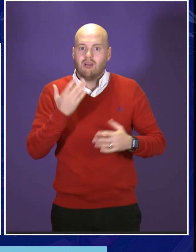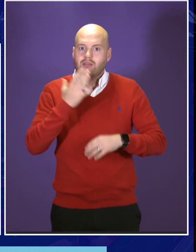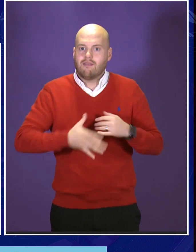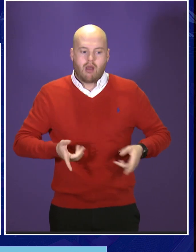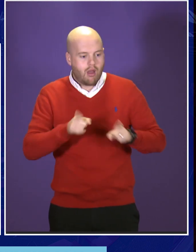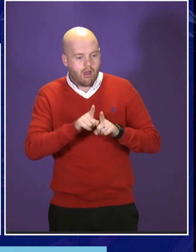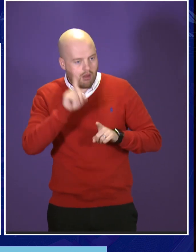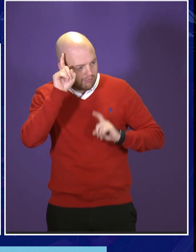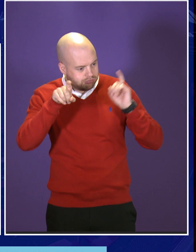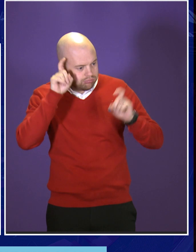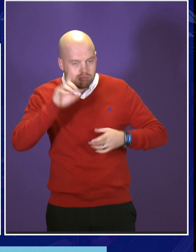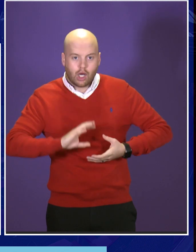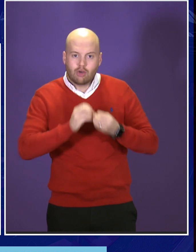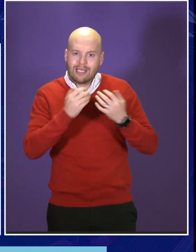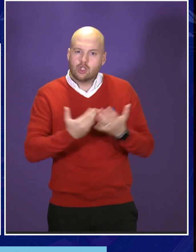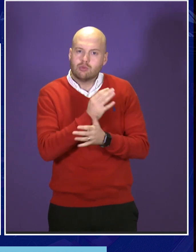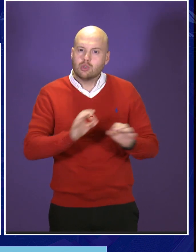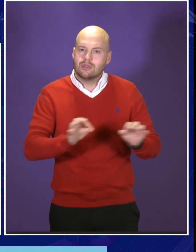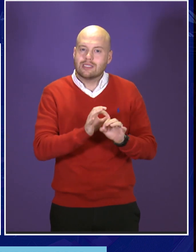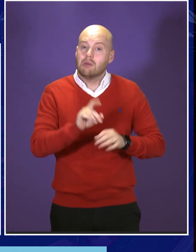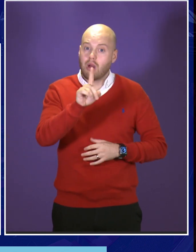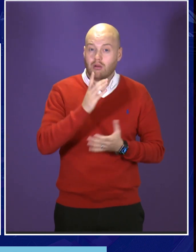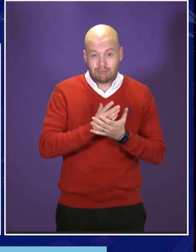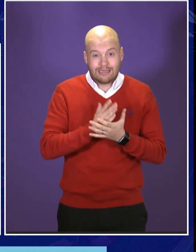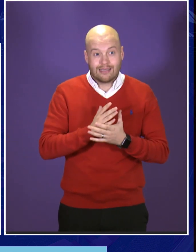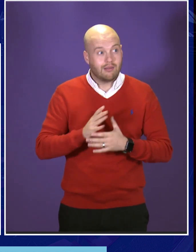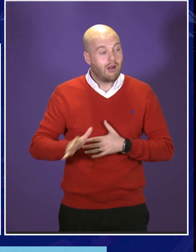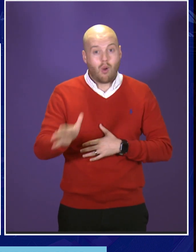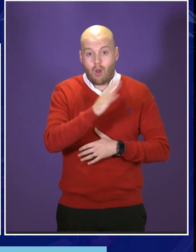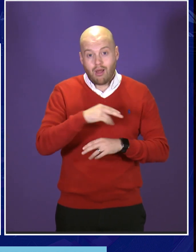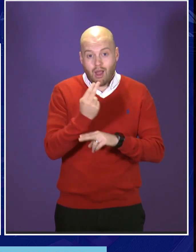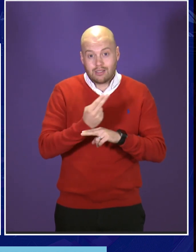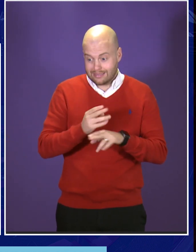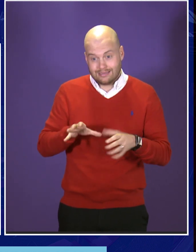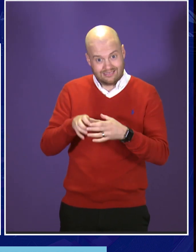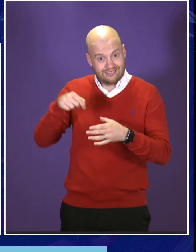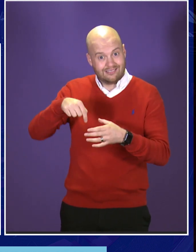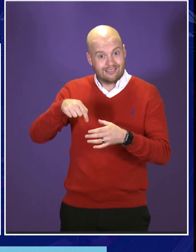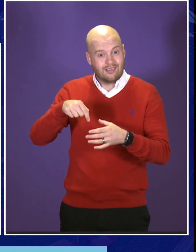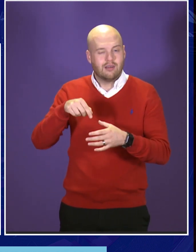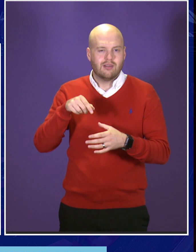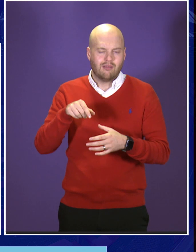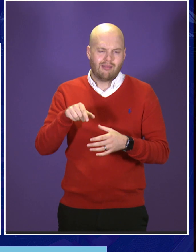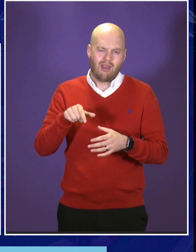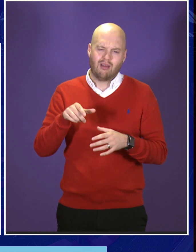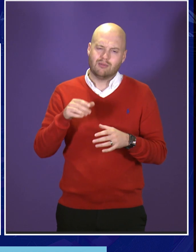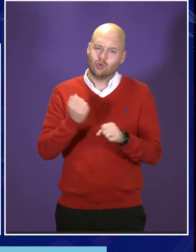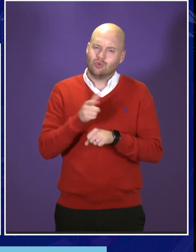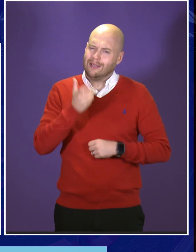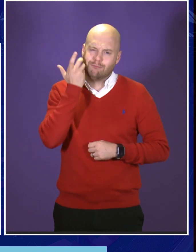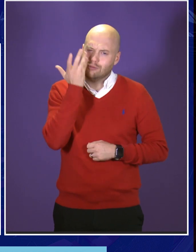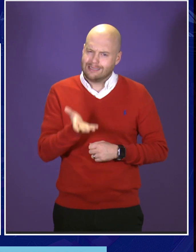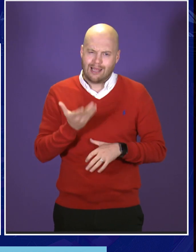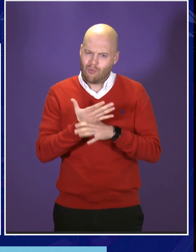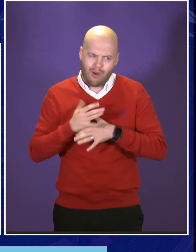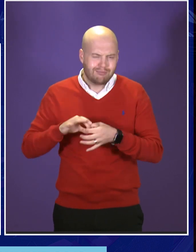each other's honor. Yet this is what they do every single day. These artists are among the master musicians of the Aga Khan Music